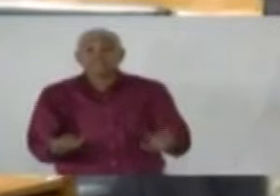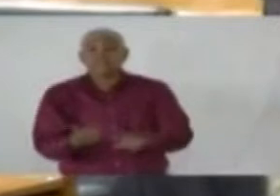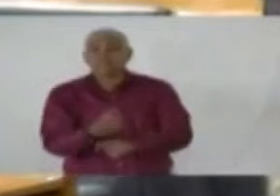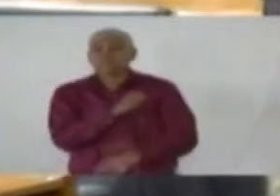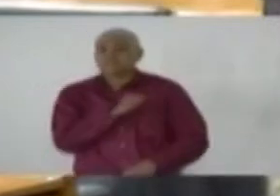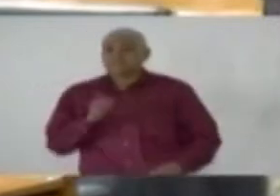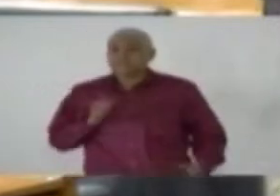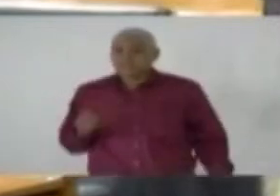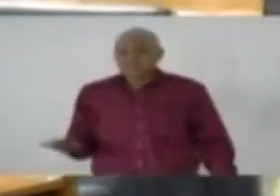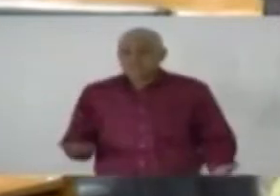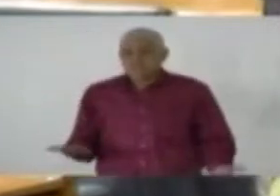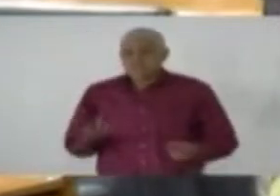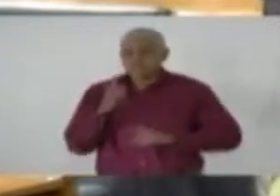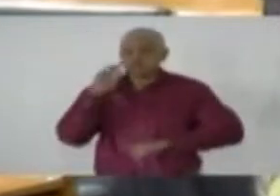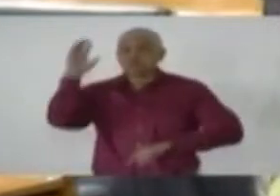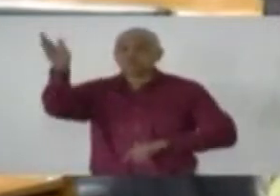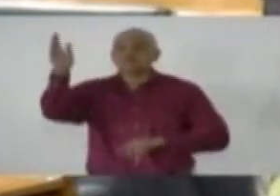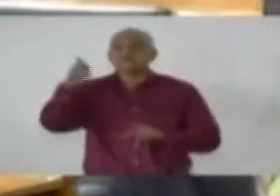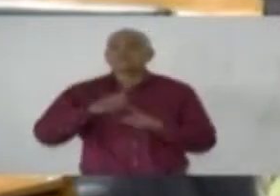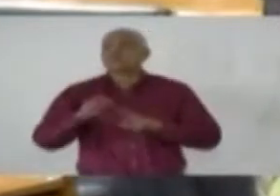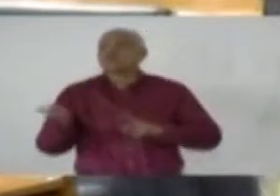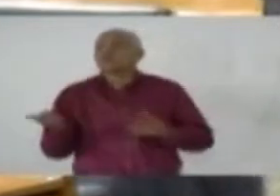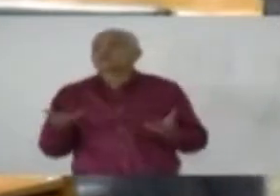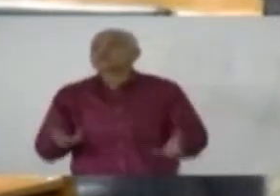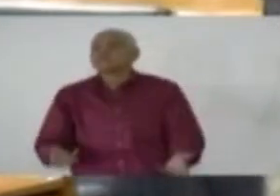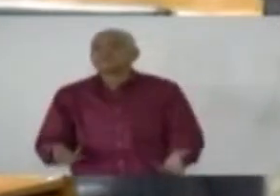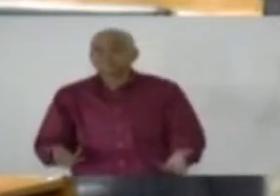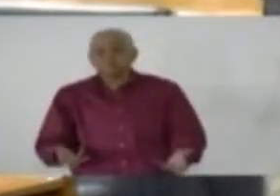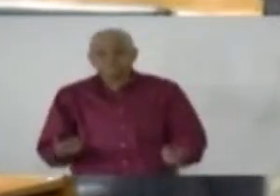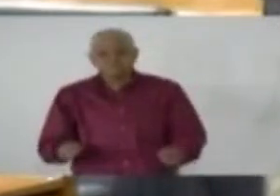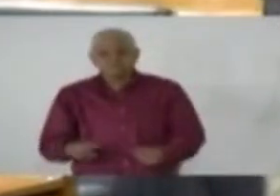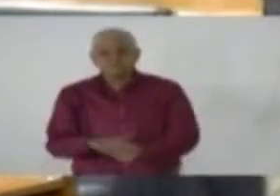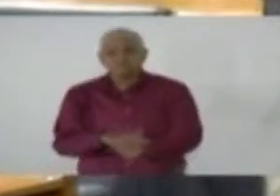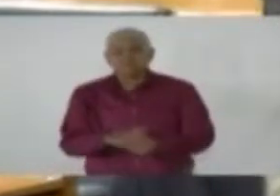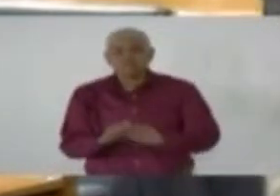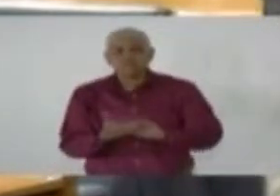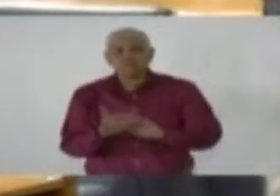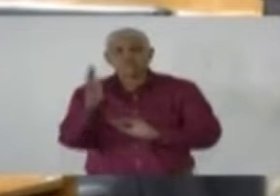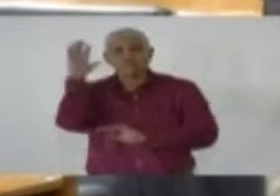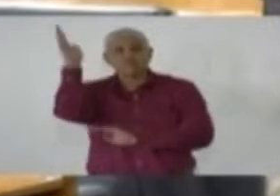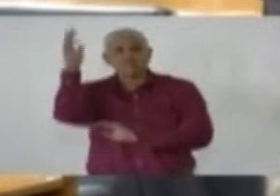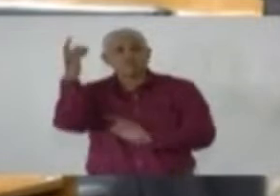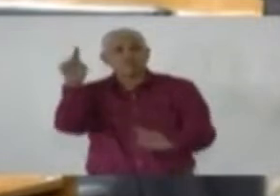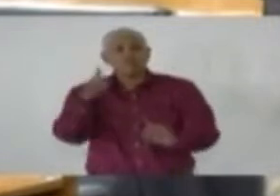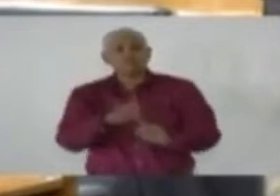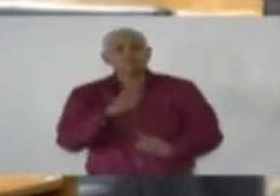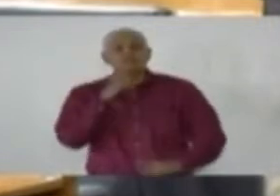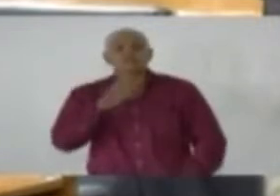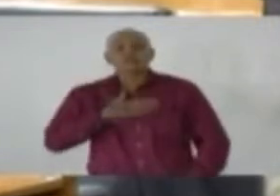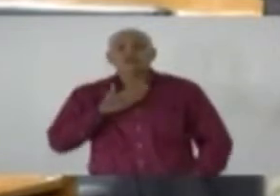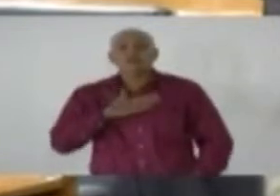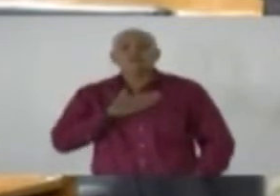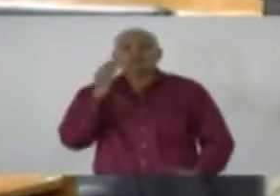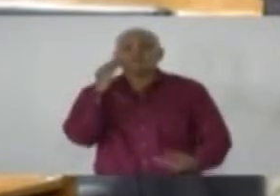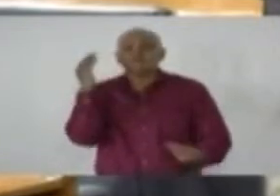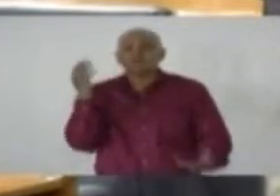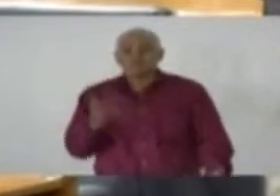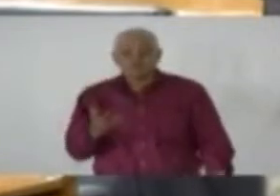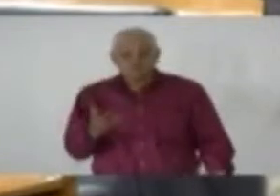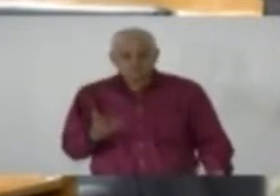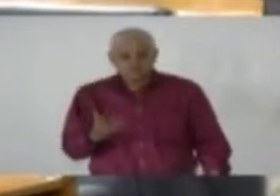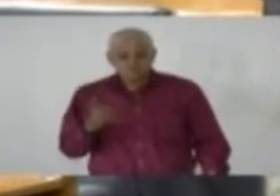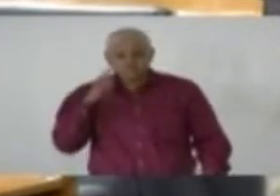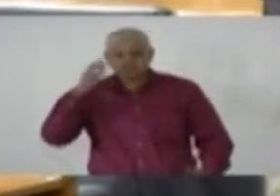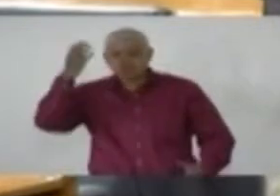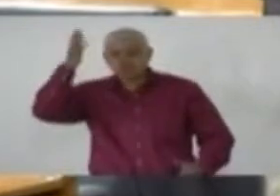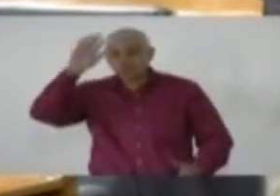Senate to present another State of the Nation address. I'm eternally grateful to the